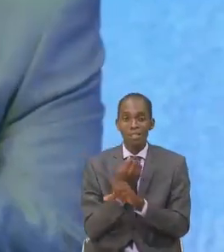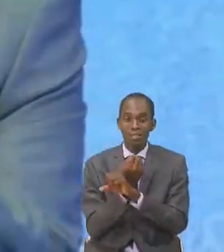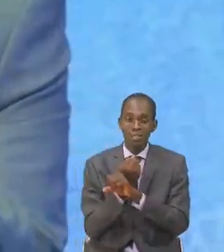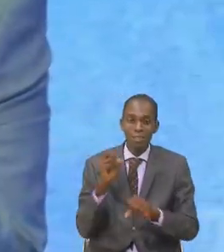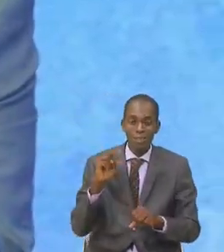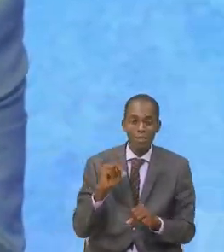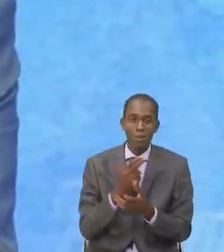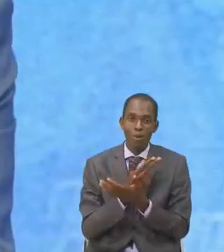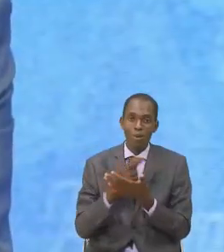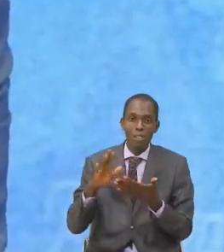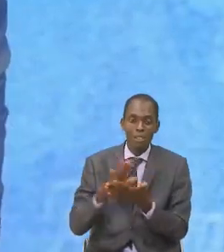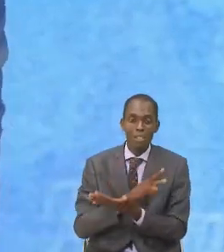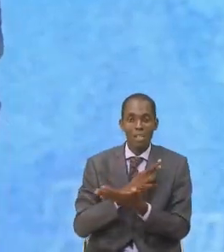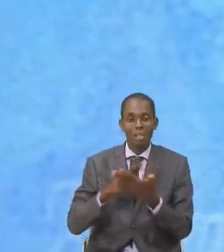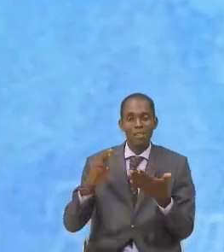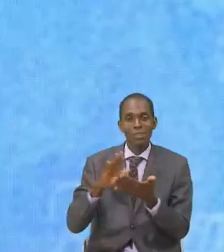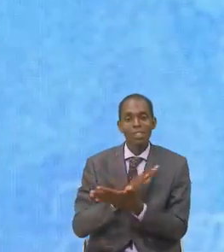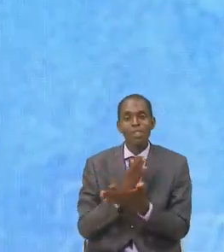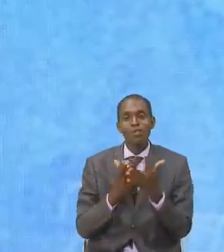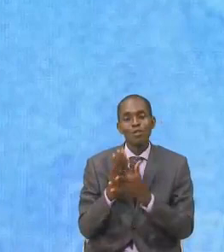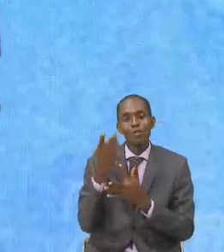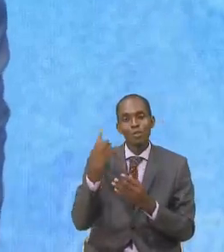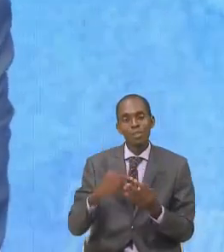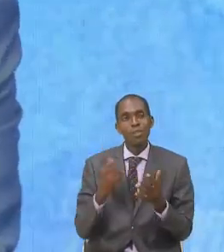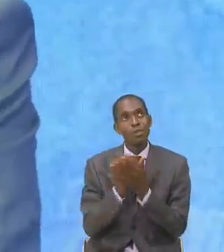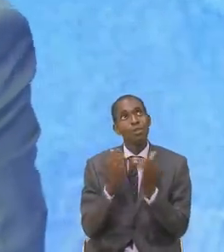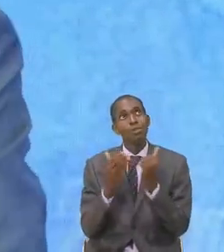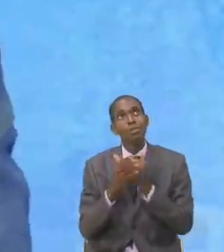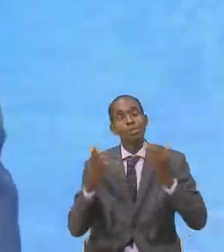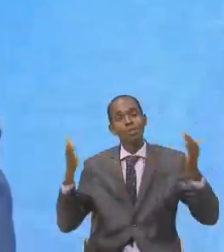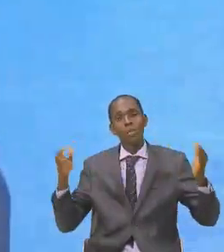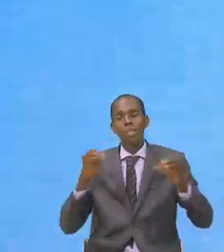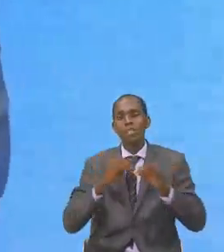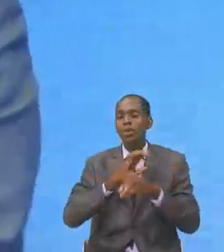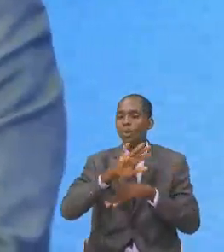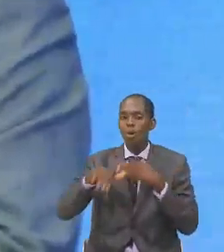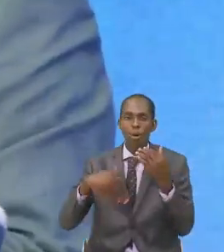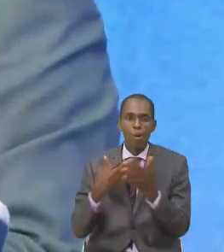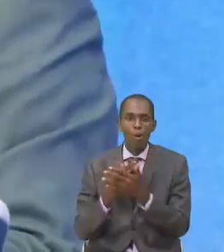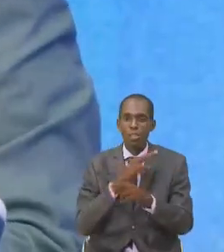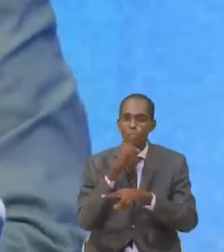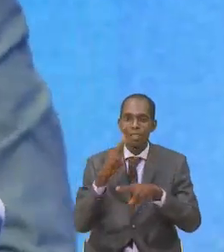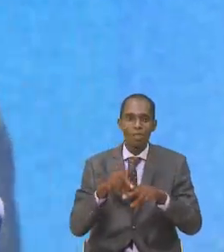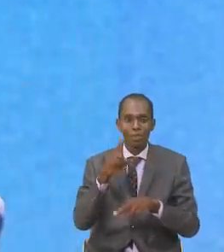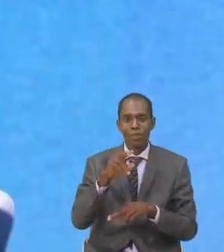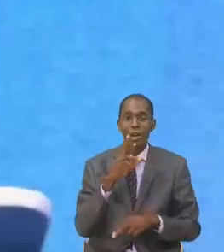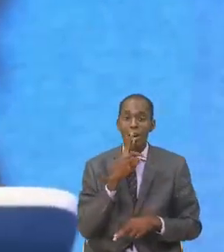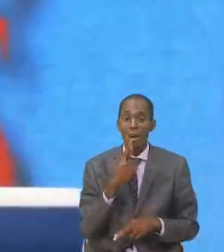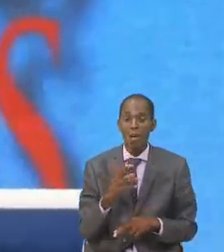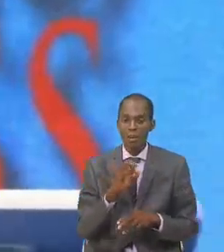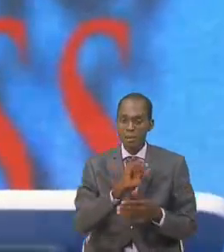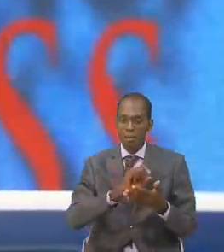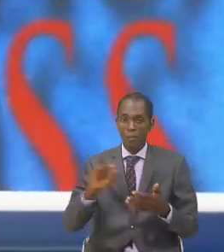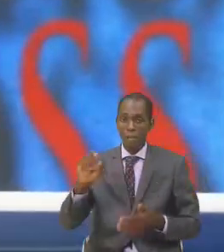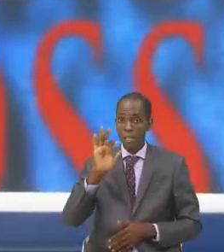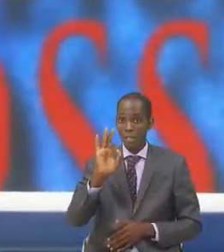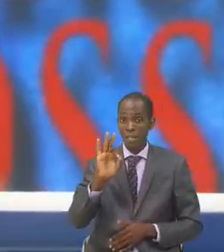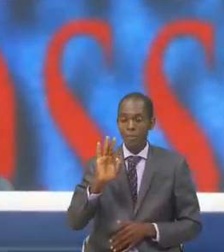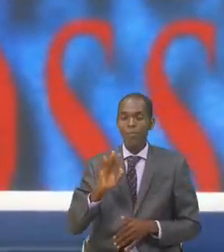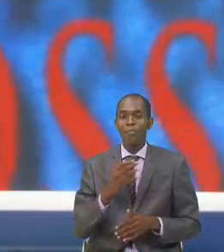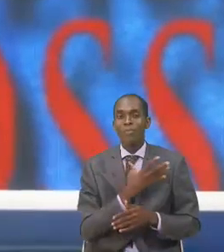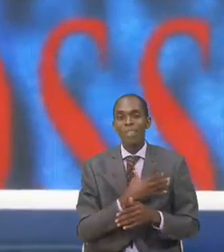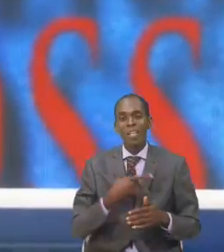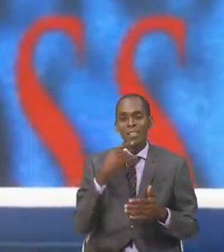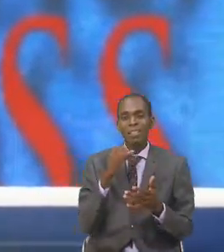have the salvation and the holiness, the righteousness through the crucified in whatever nation you